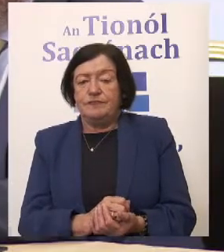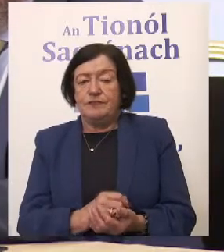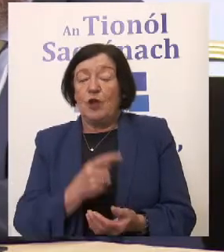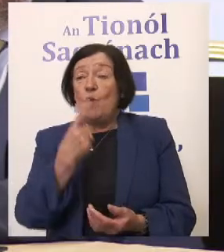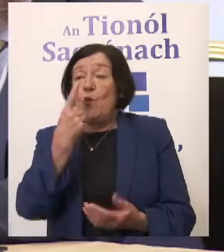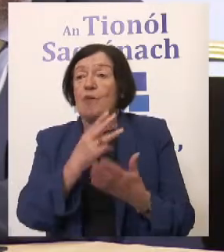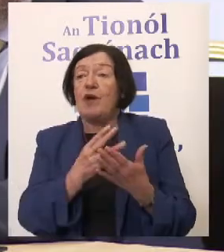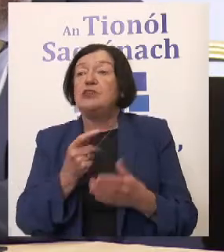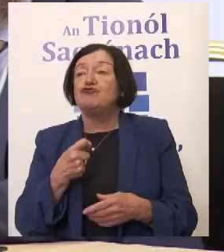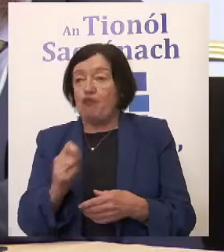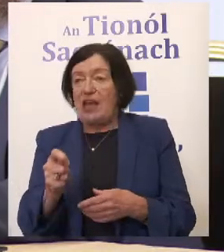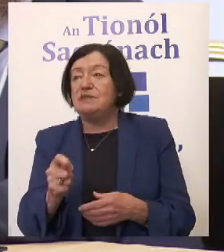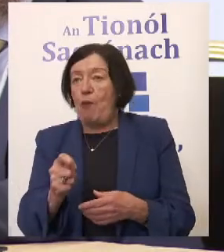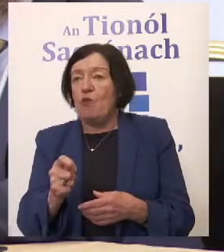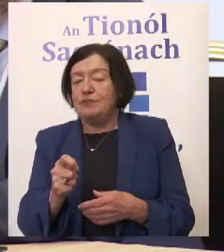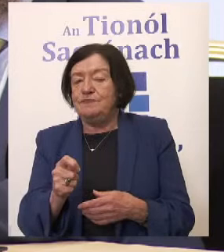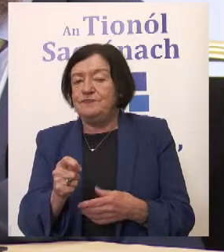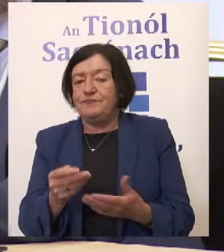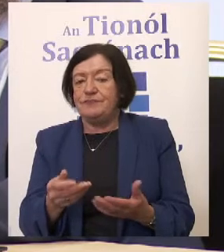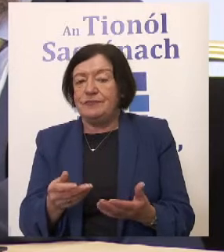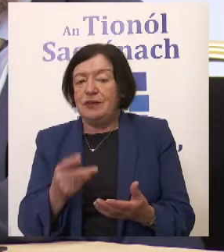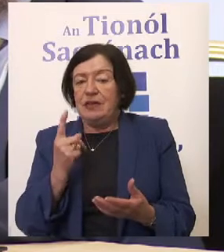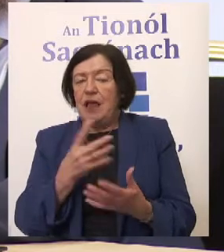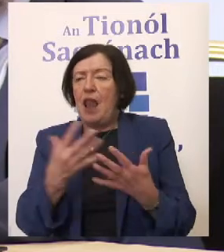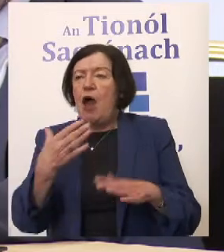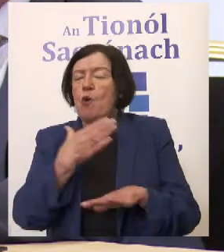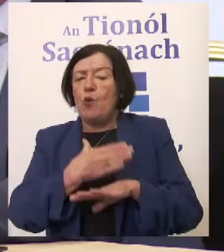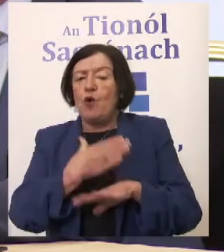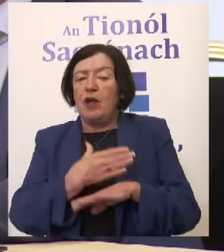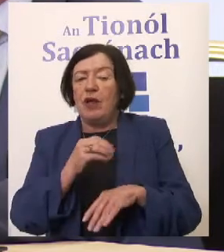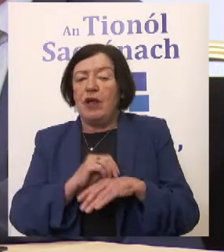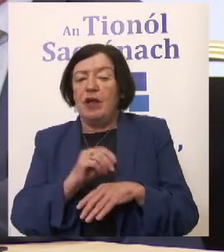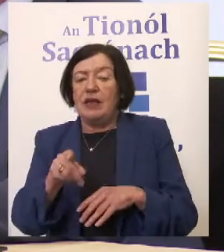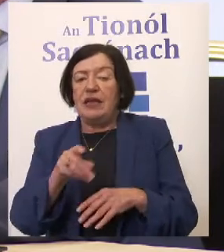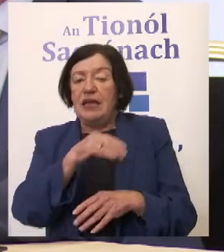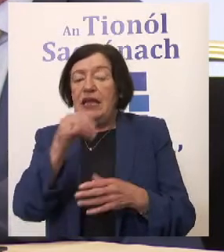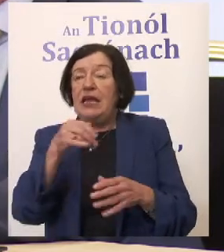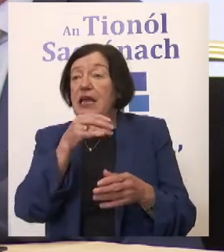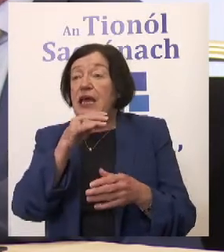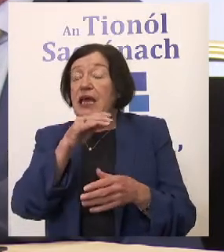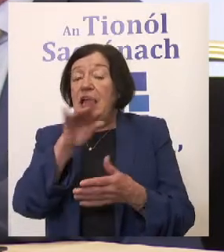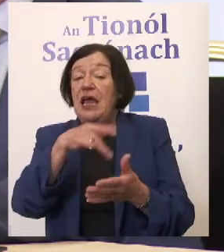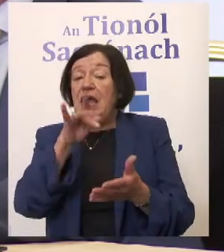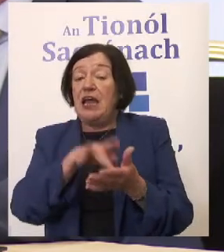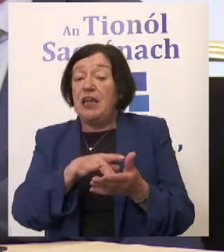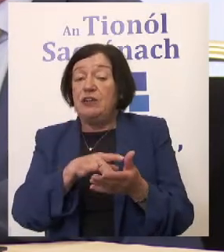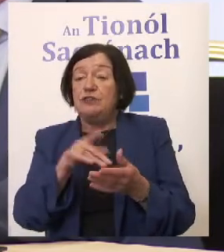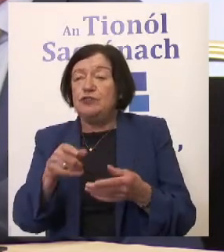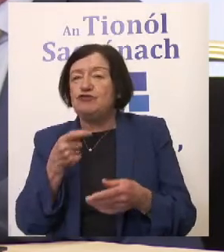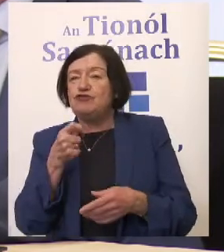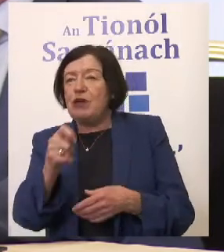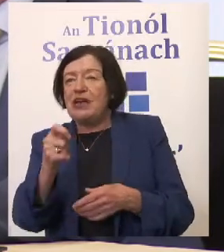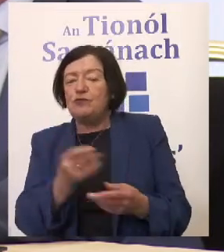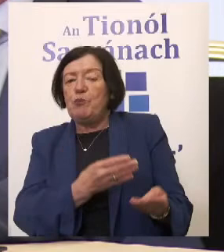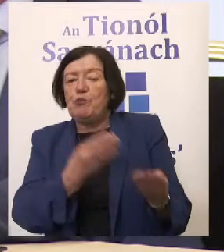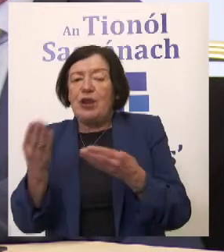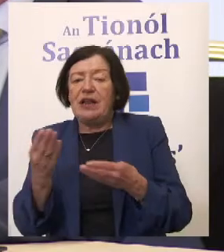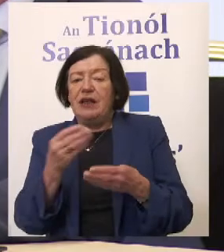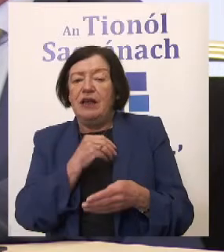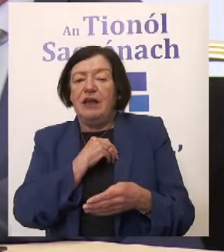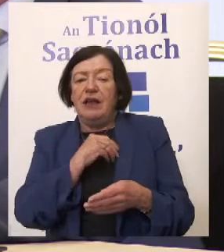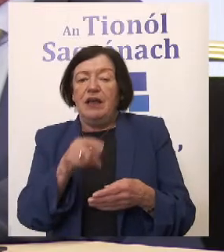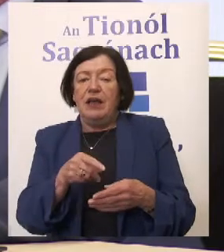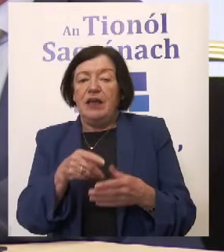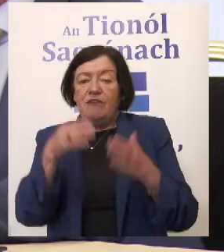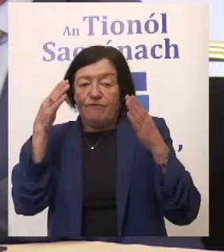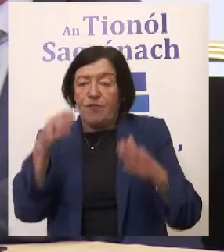elements is transport. You know, we did a lot of work on the In Her Shoes project that the transport came on, where they were bringing in kind of a gender